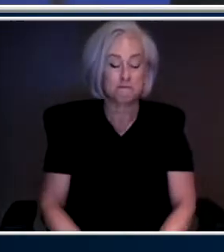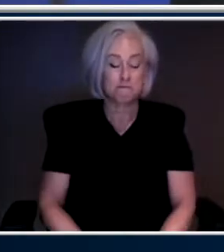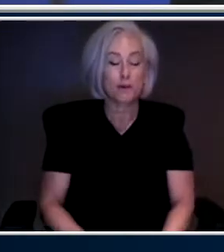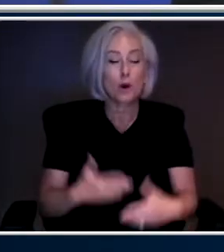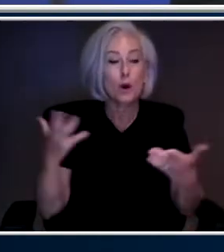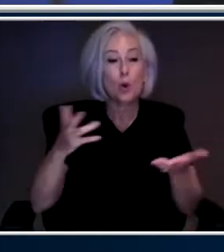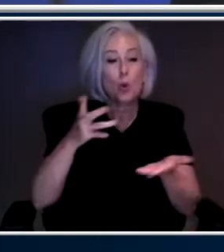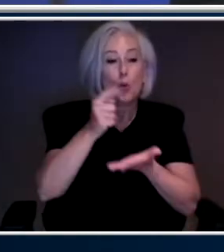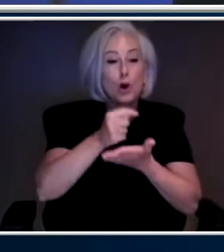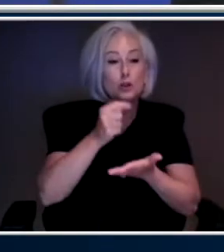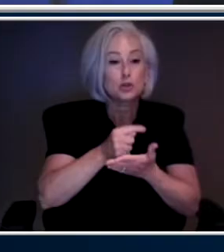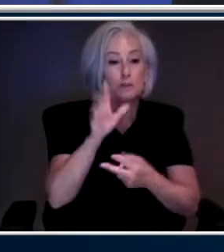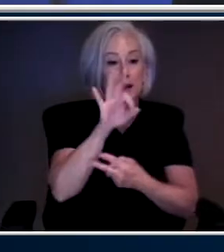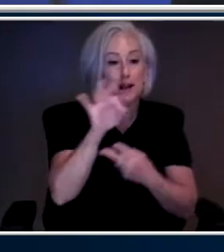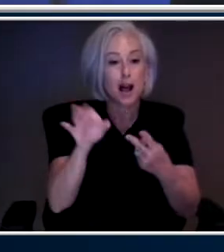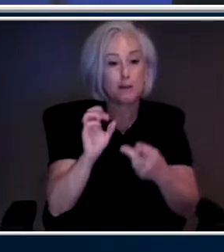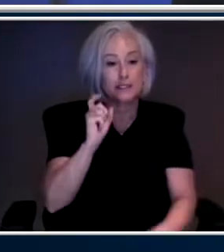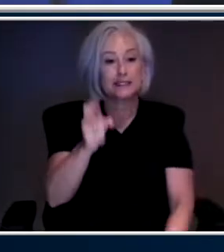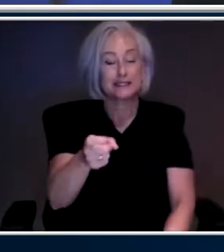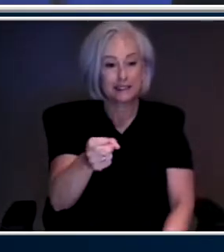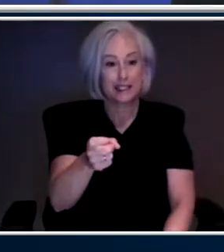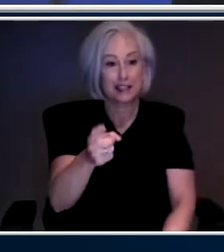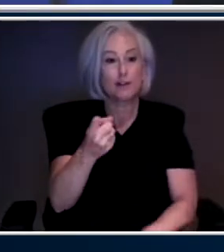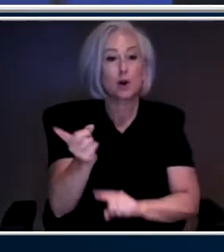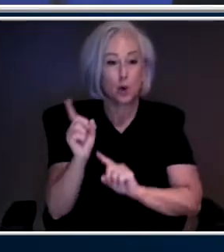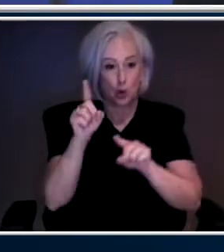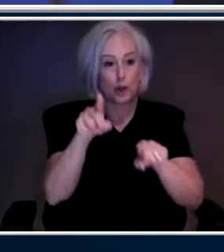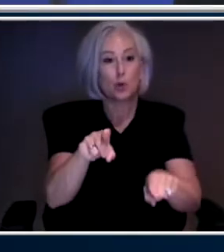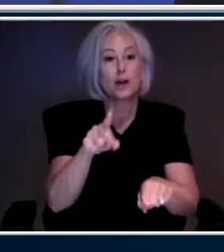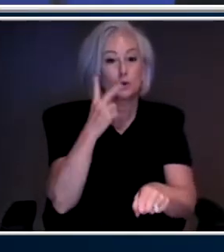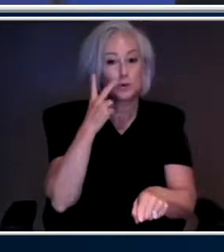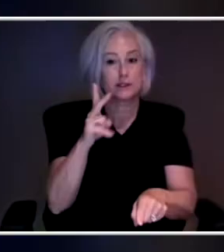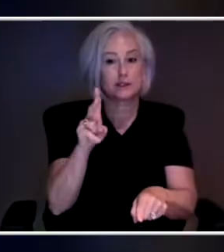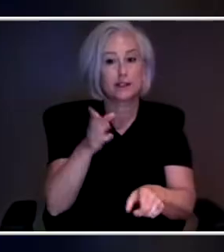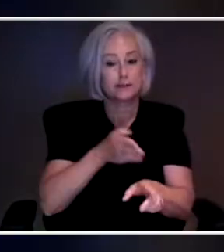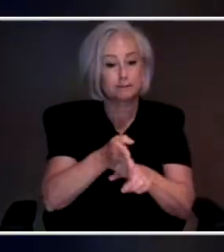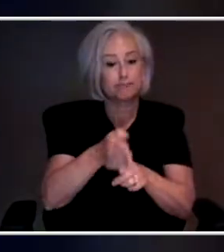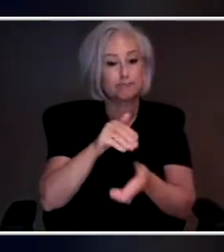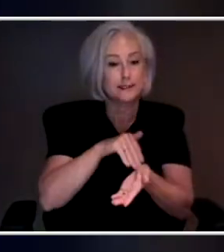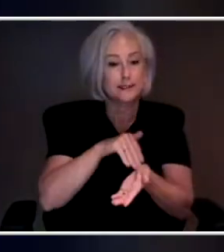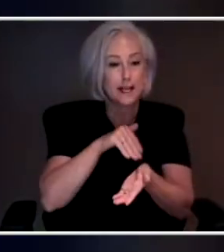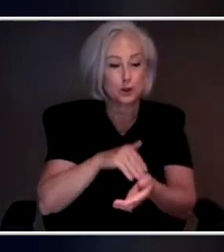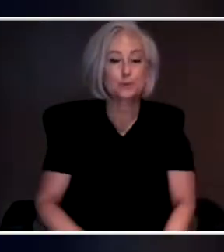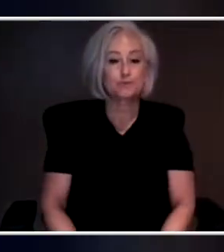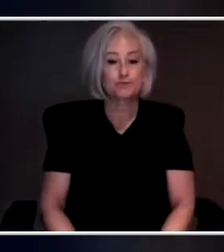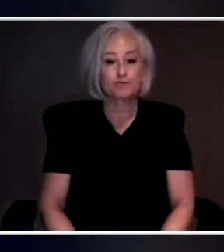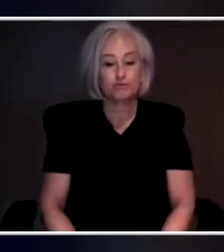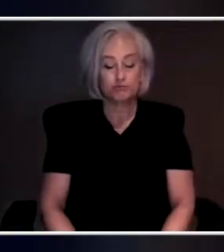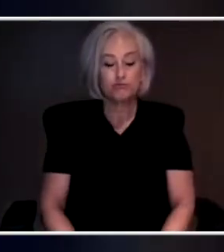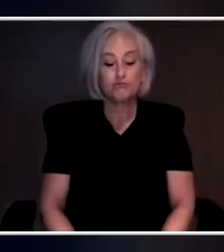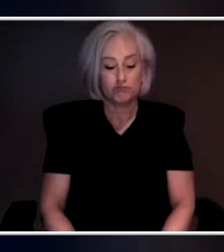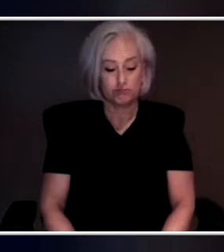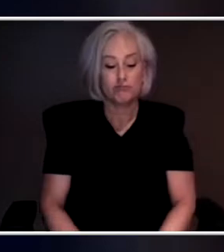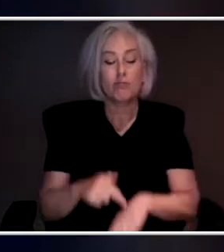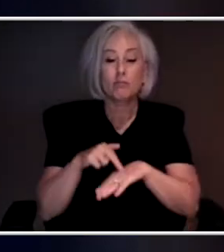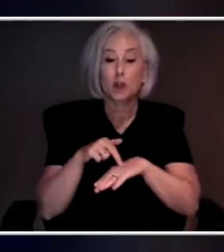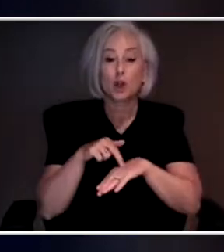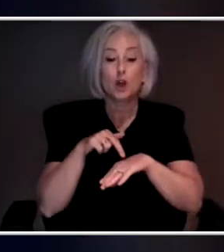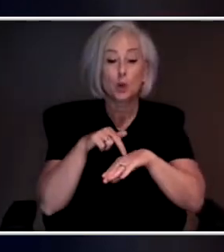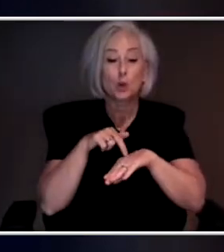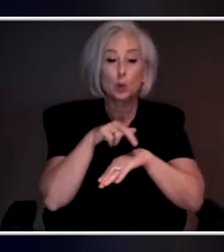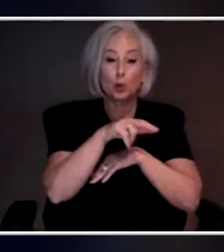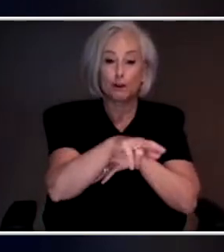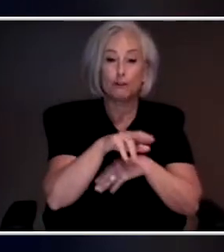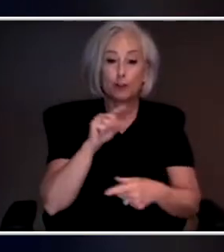options were you given when you finally did go to the doctor? Well, I was referred from my primary